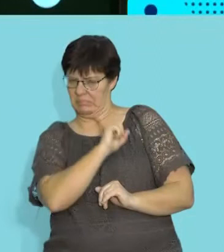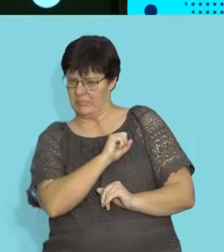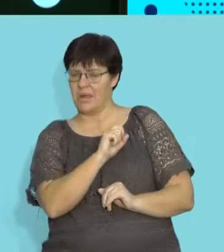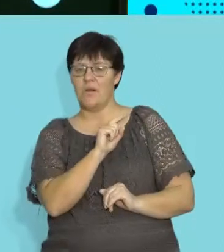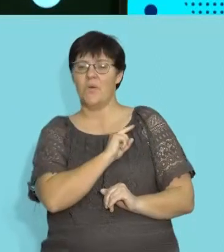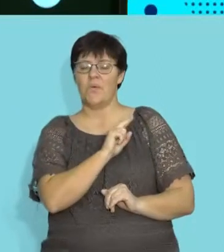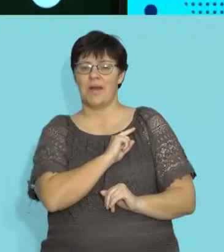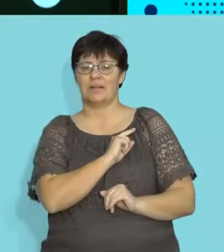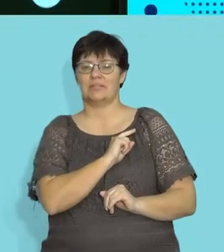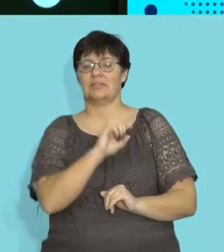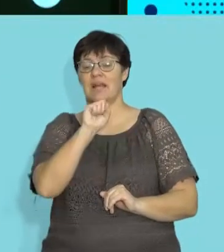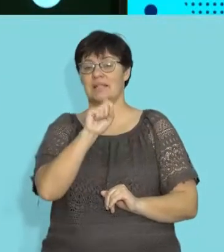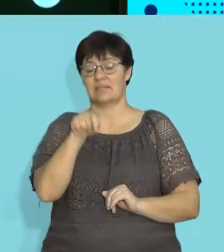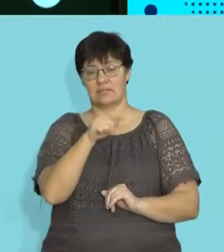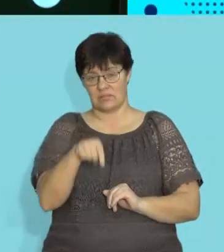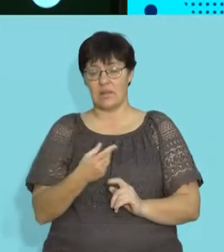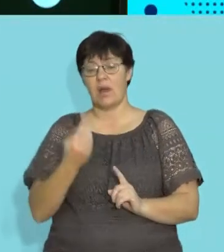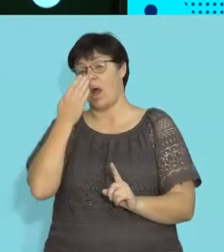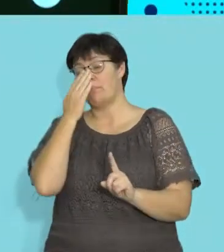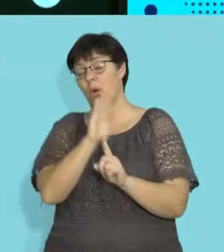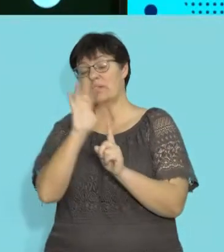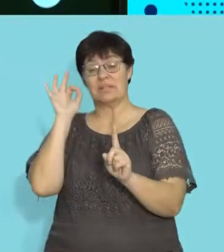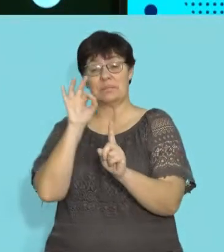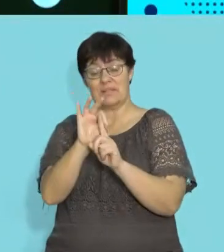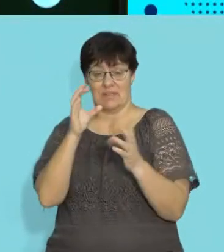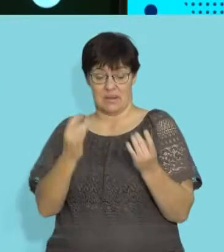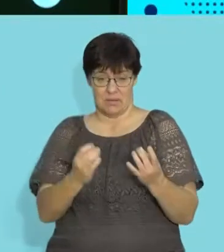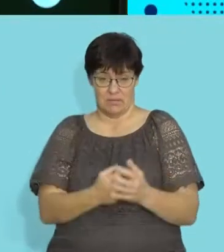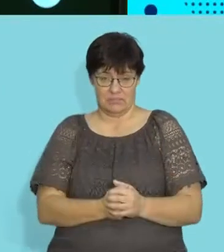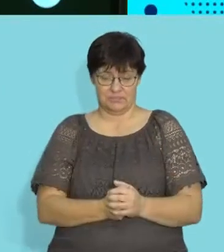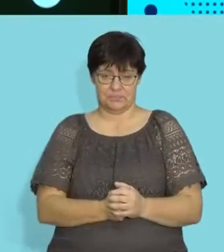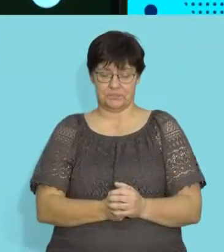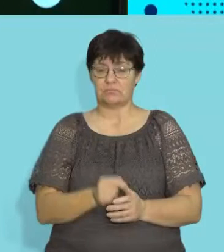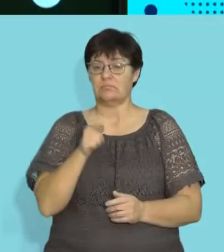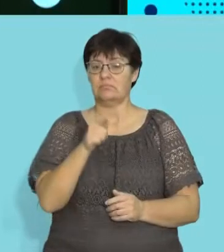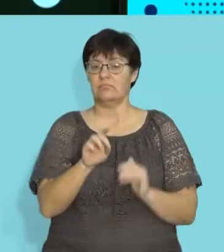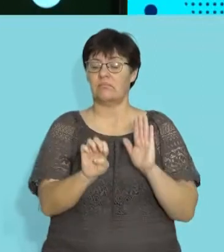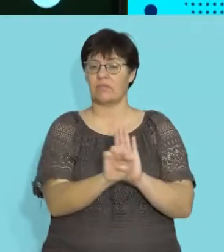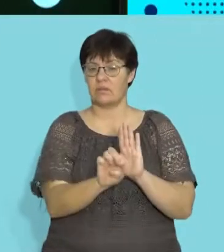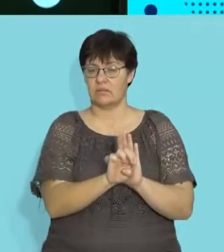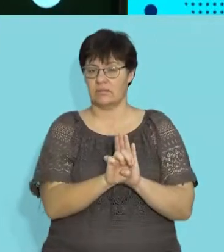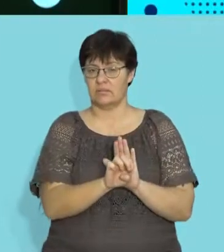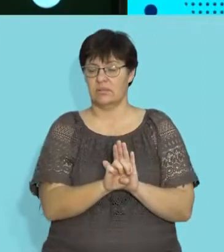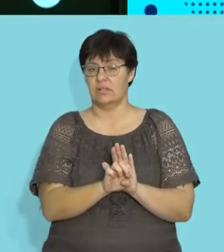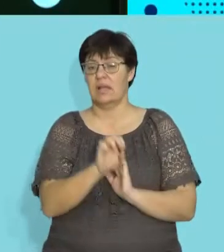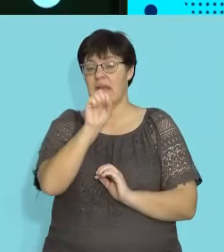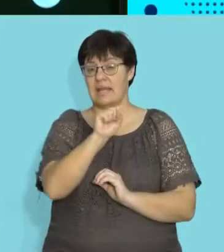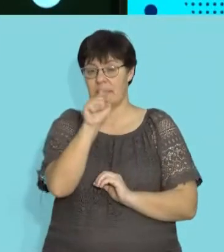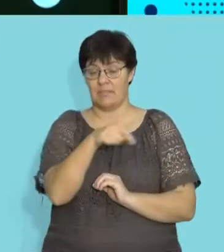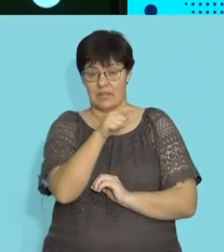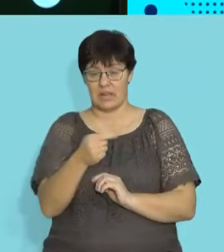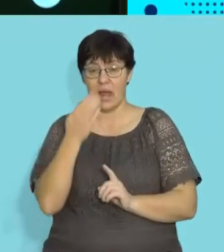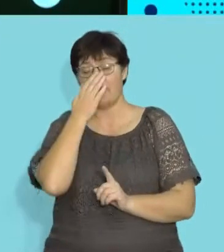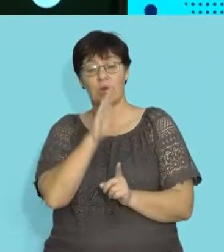used to the sum to infinity actually approaching a specific number. For this example, the sum to infinity